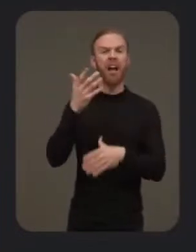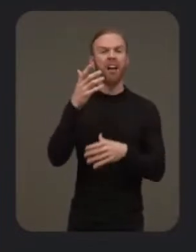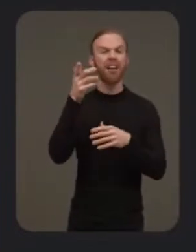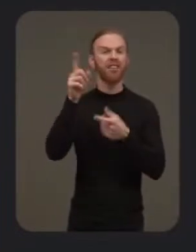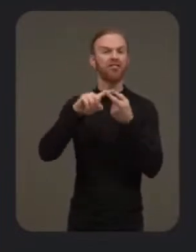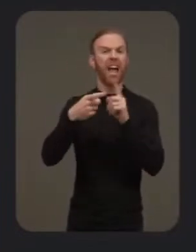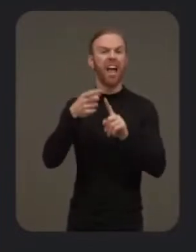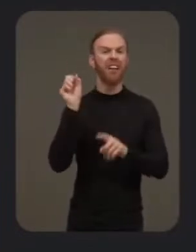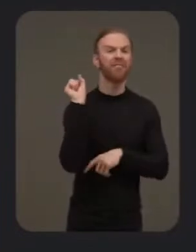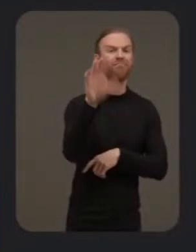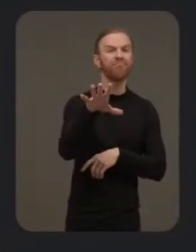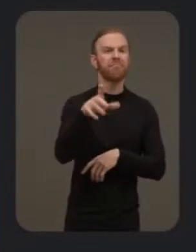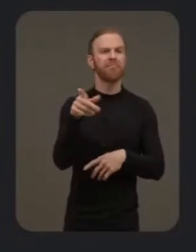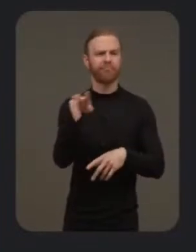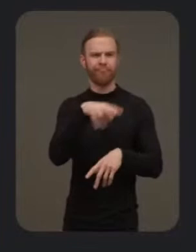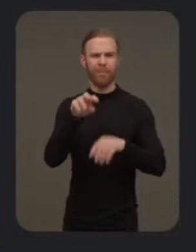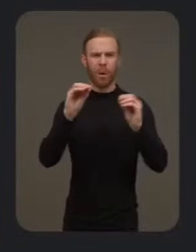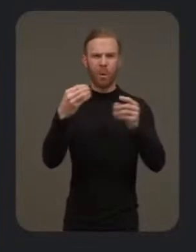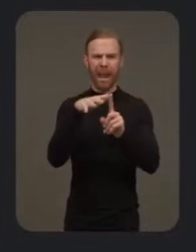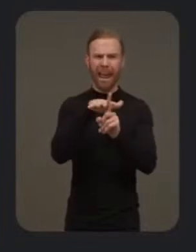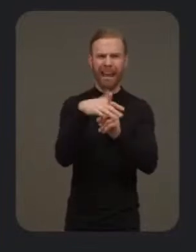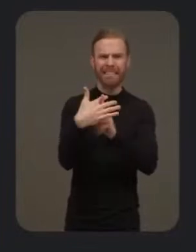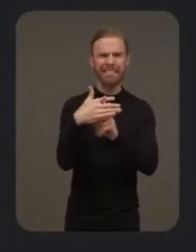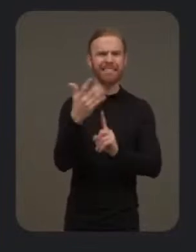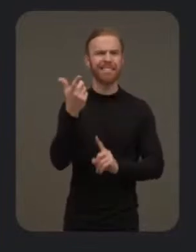little context, like this one at the moon